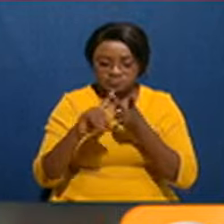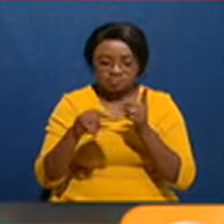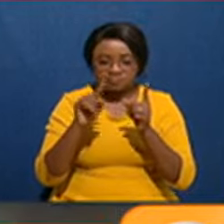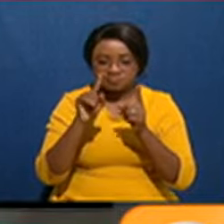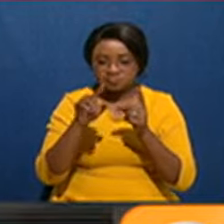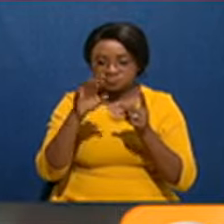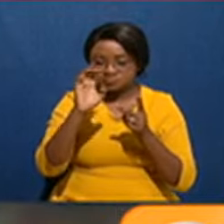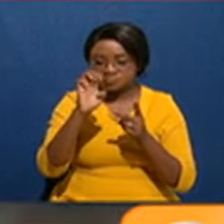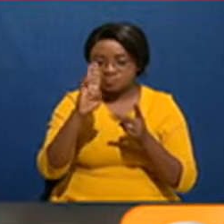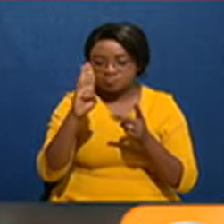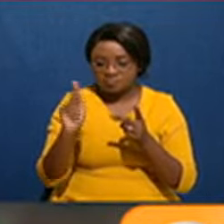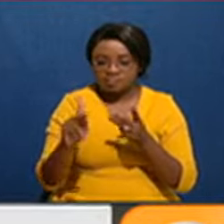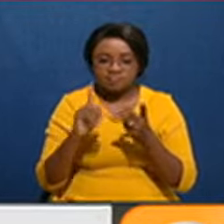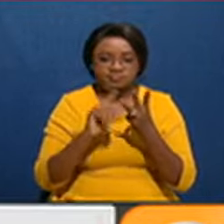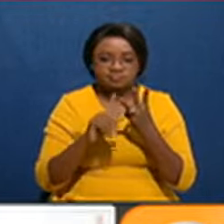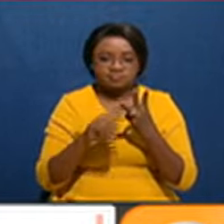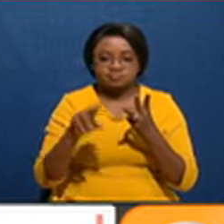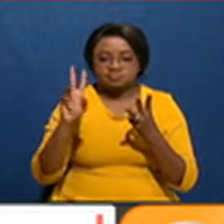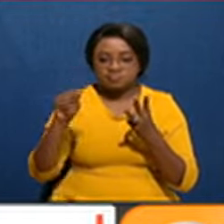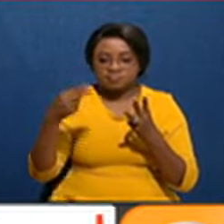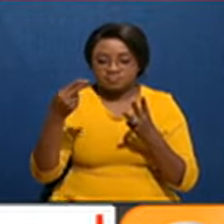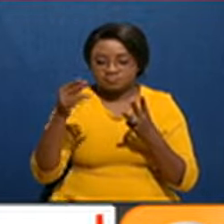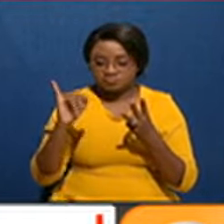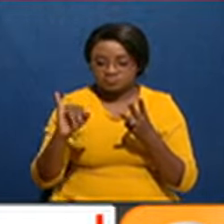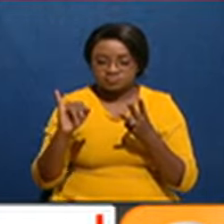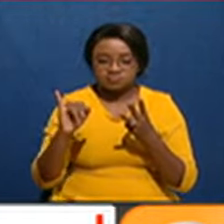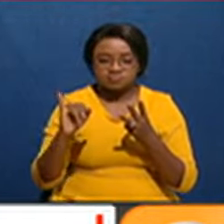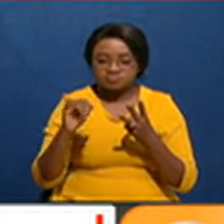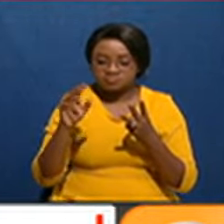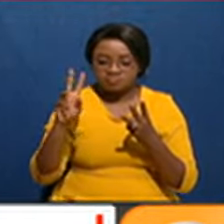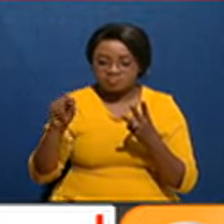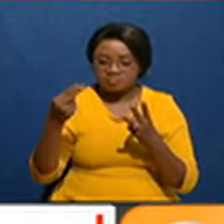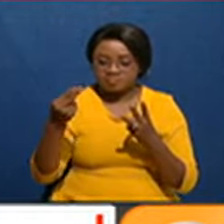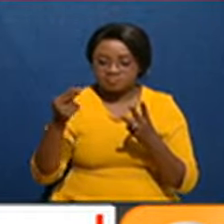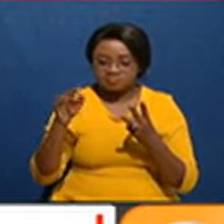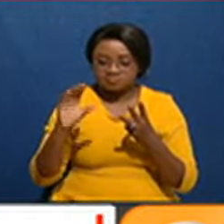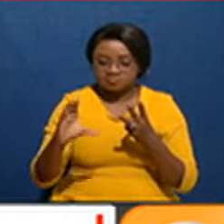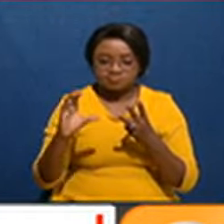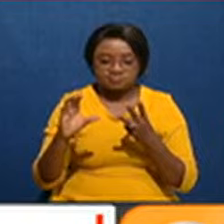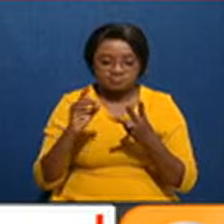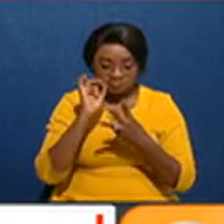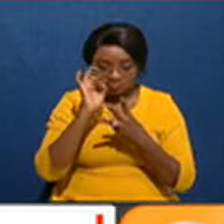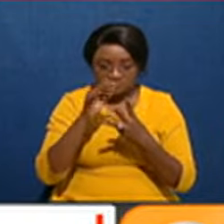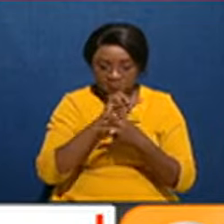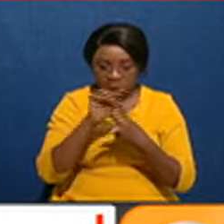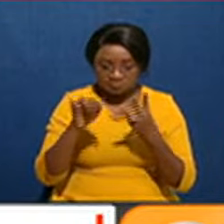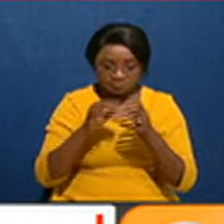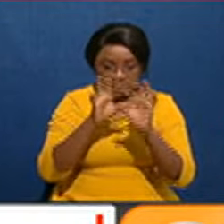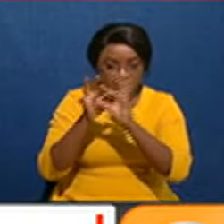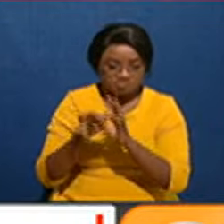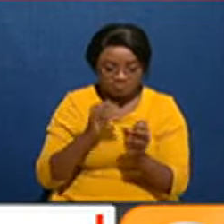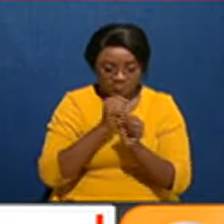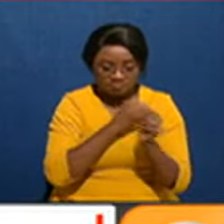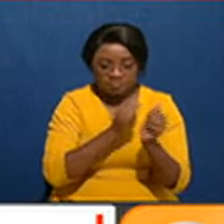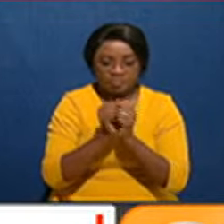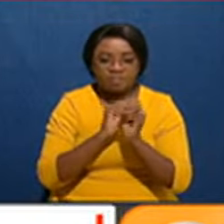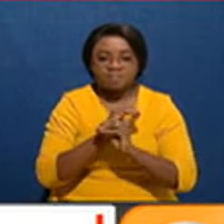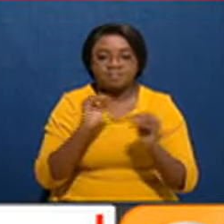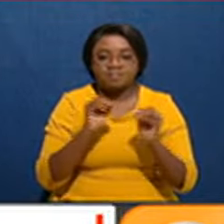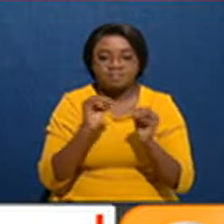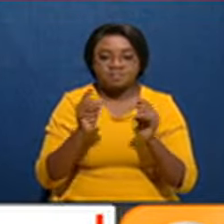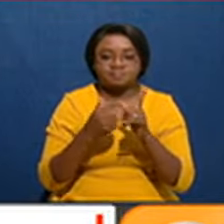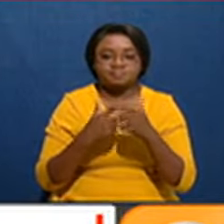like EBK and NHC, because we are all in that same space. Without that collaboration and discussion, even with the county